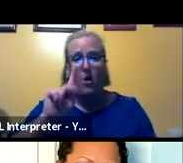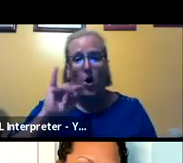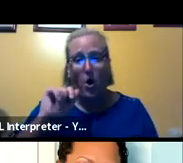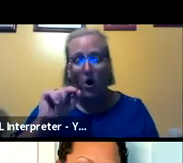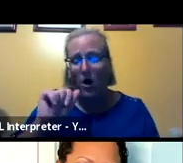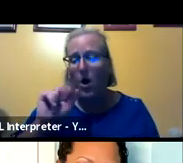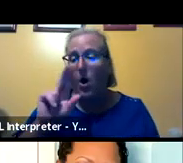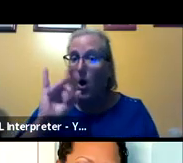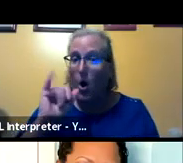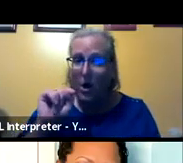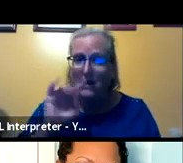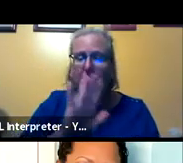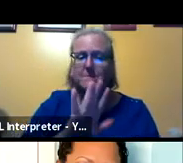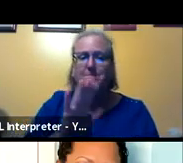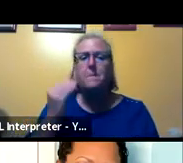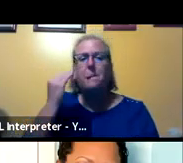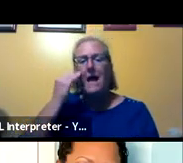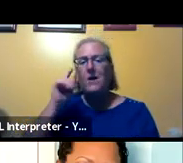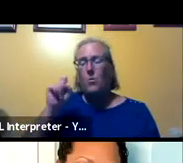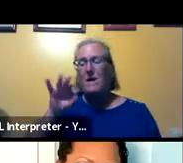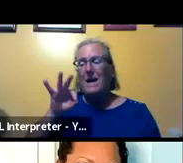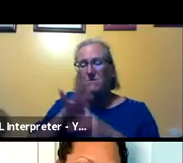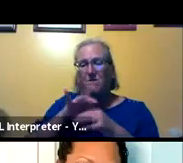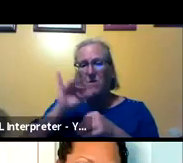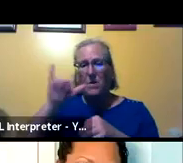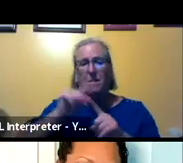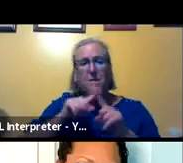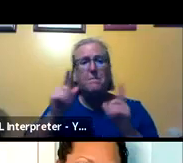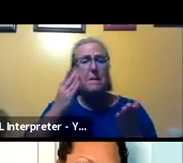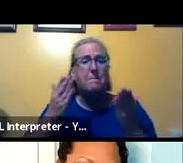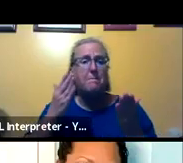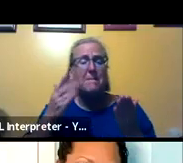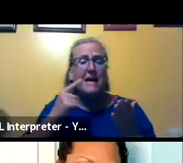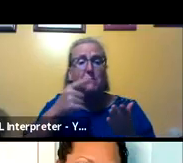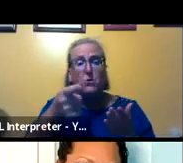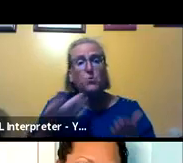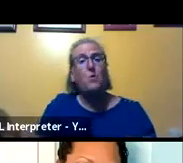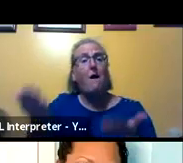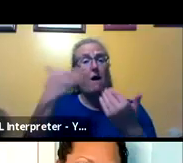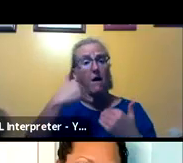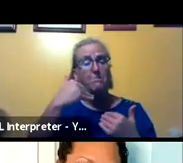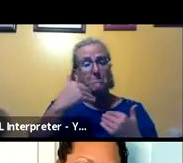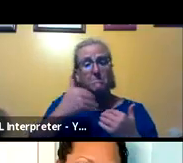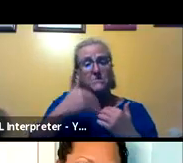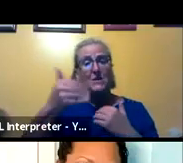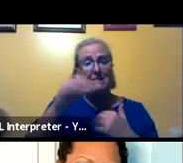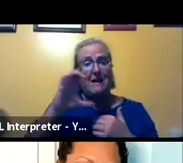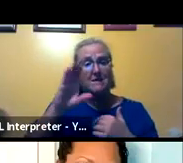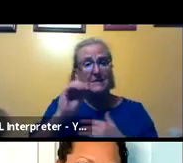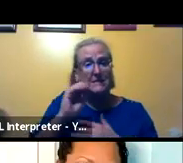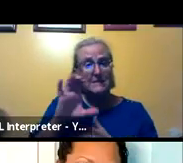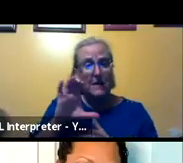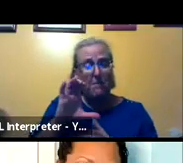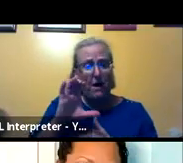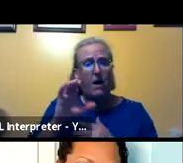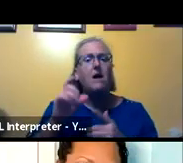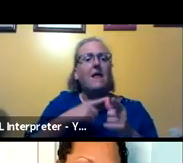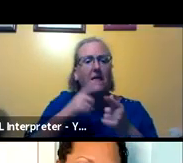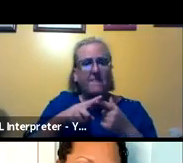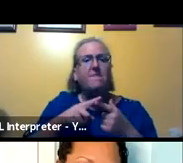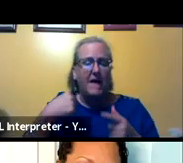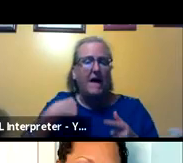to, I know we need to vote on this, but maybe come to the next CBOC and bring that up, because CBOC can also